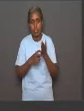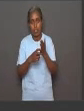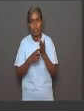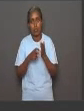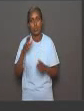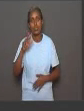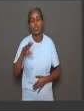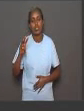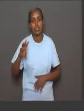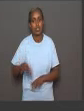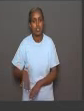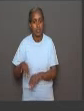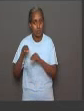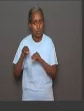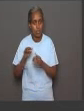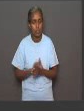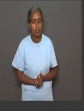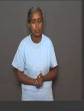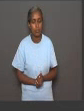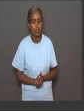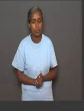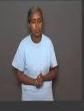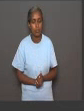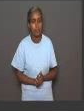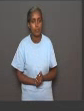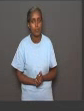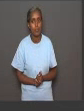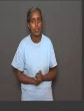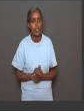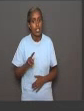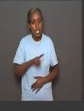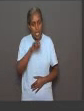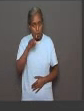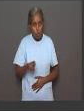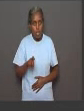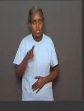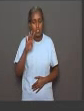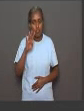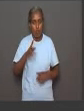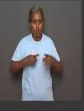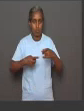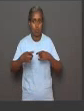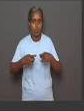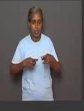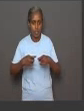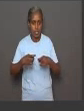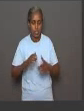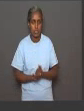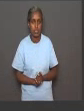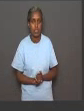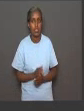transport 36 students, requires 4